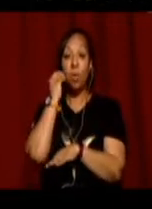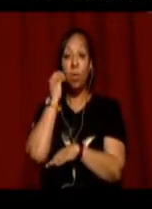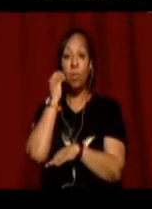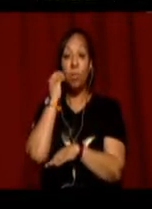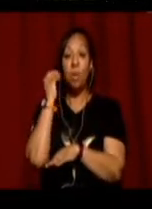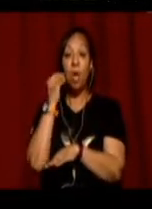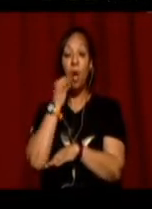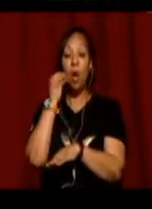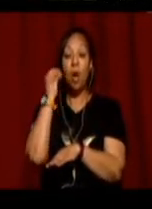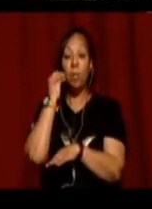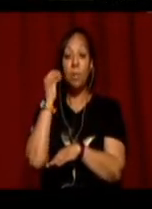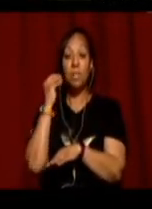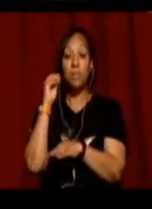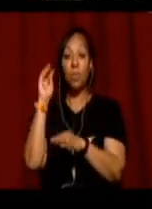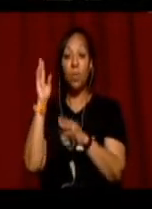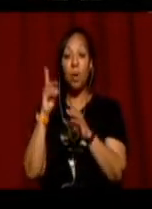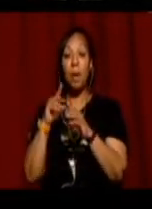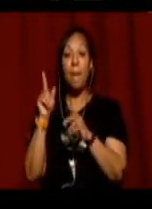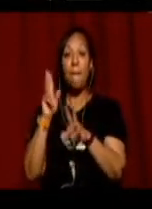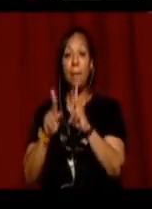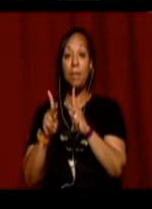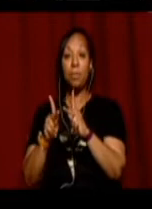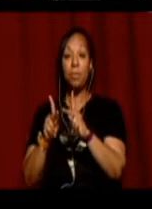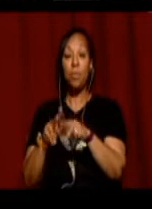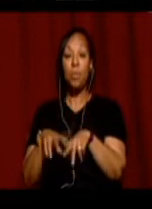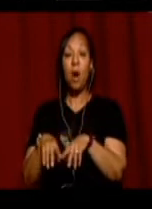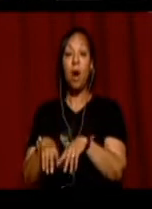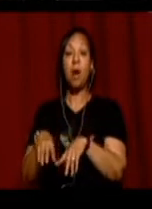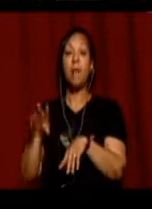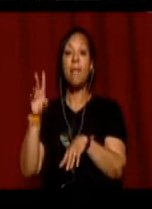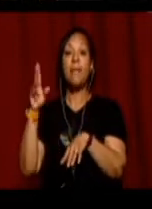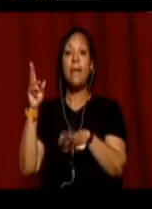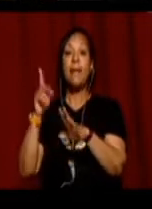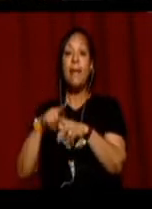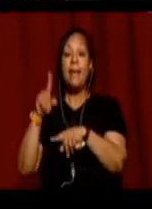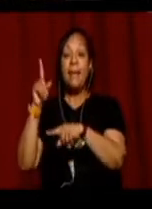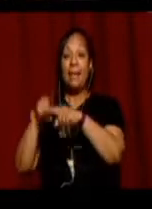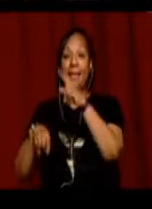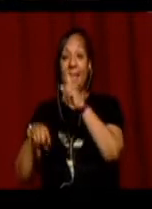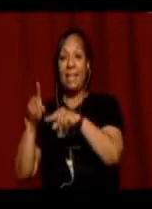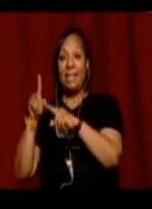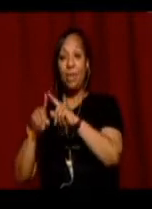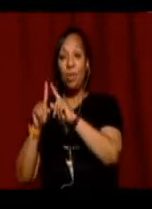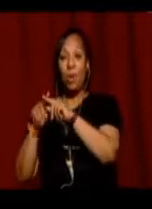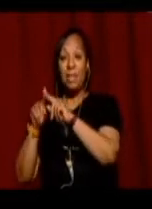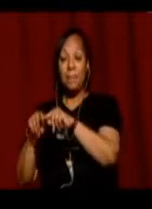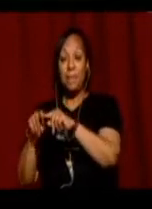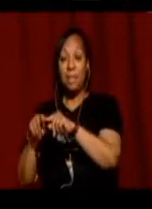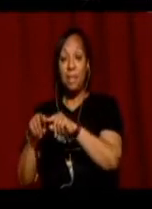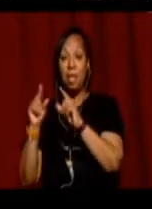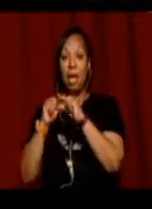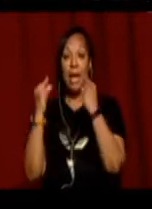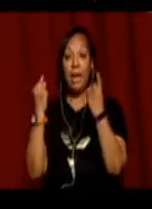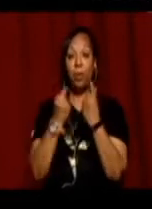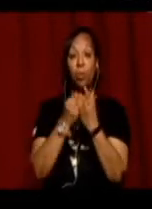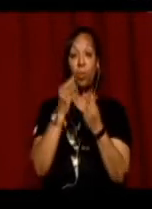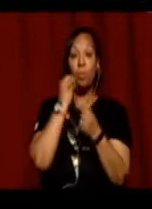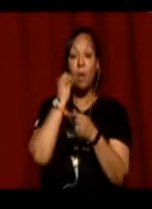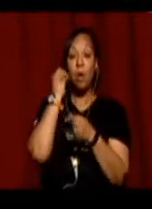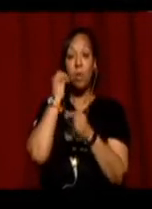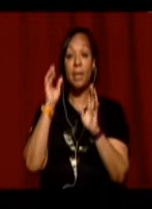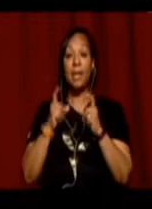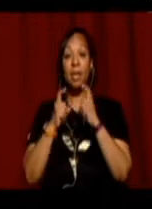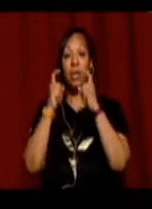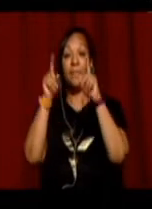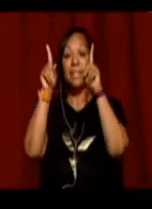for developmentally disabled individuals, other kinds of congregate group homes. And they are providing